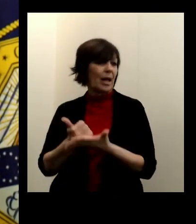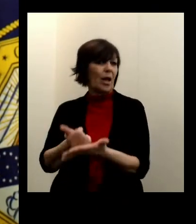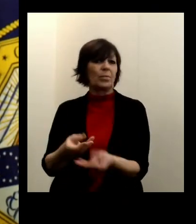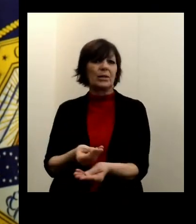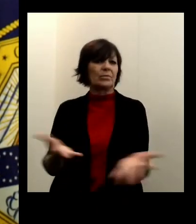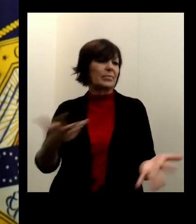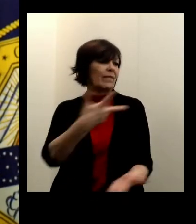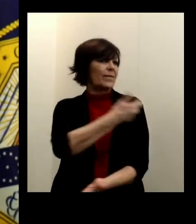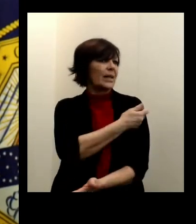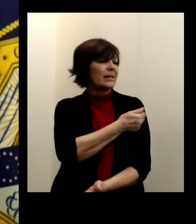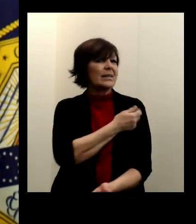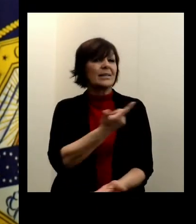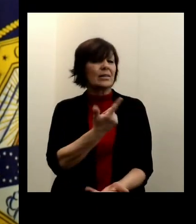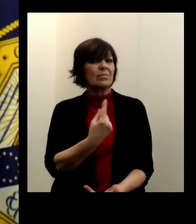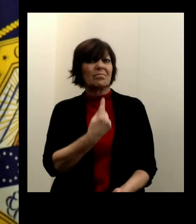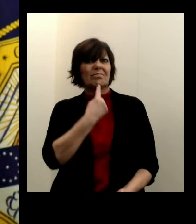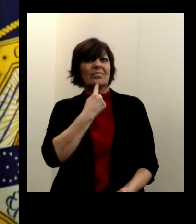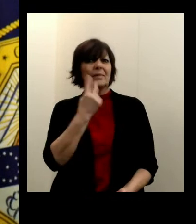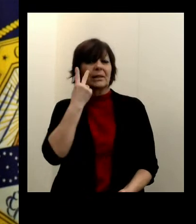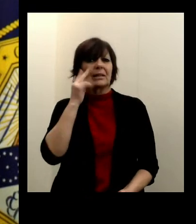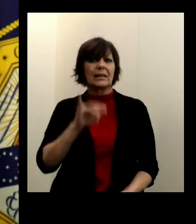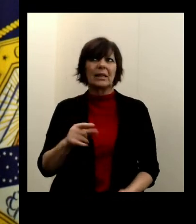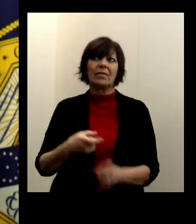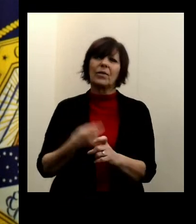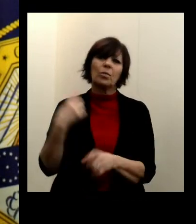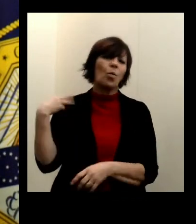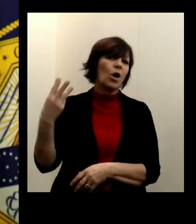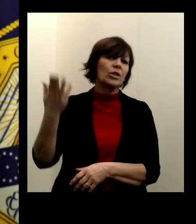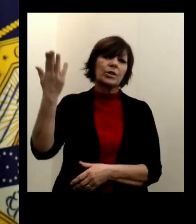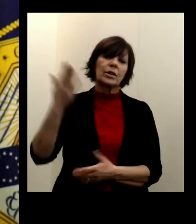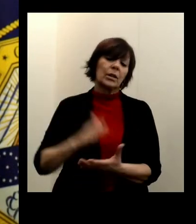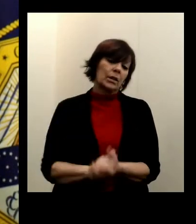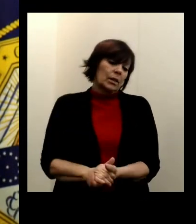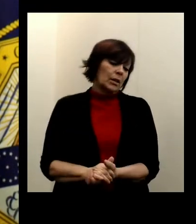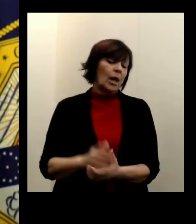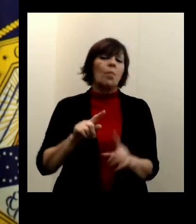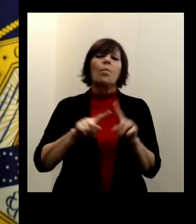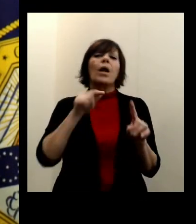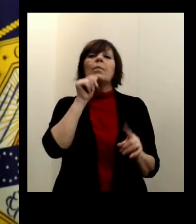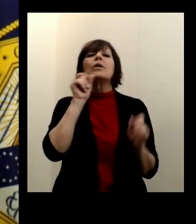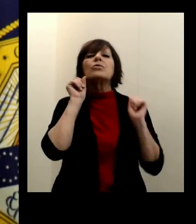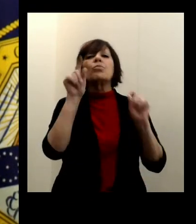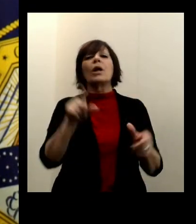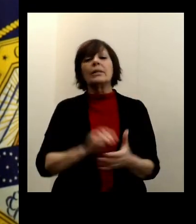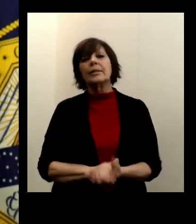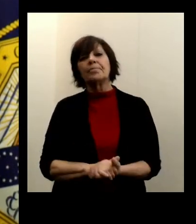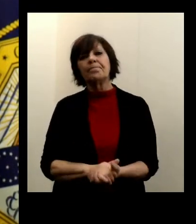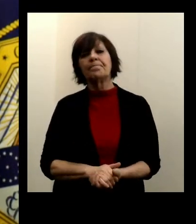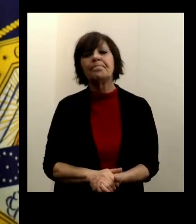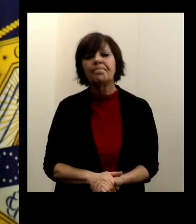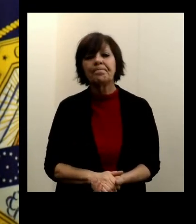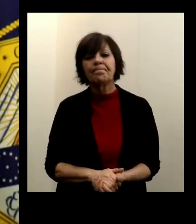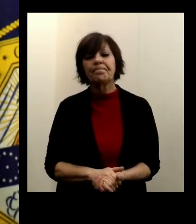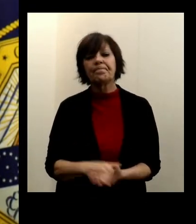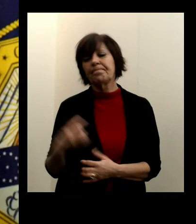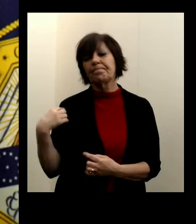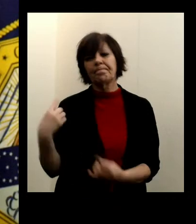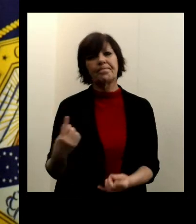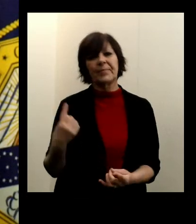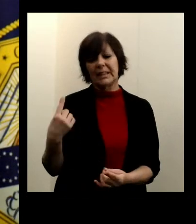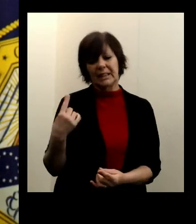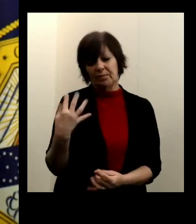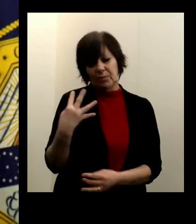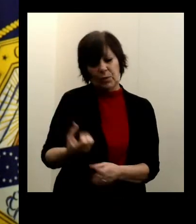very disappointing to see that from Washington. That was, I guess, not totally surprising after everything we've seen over these last number of